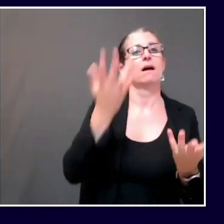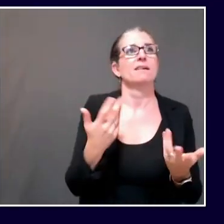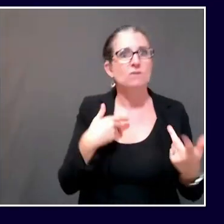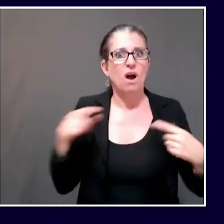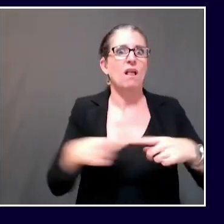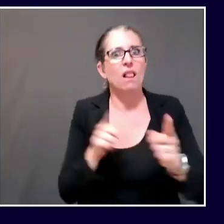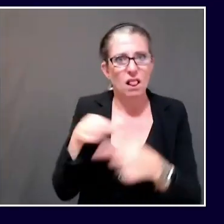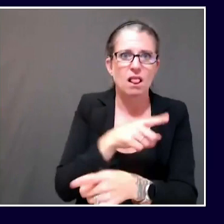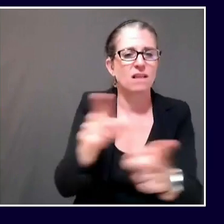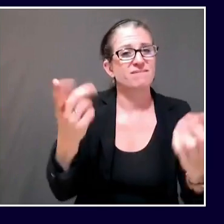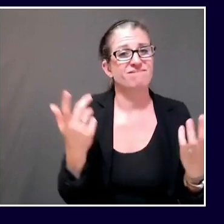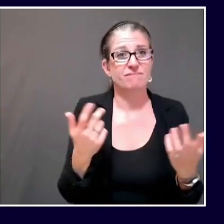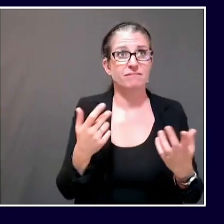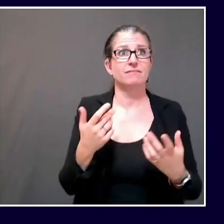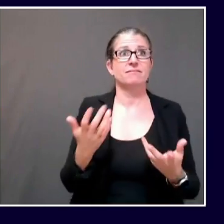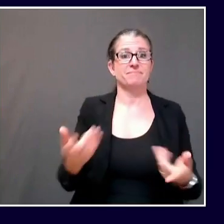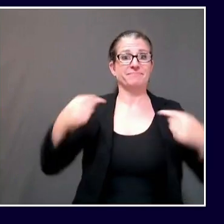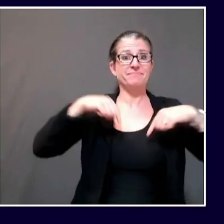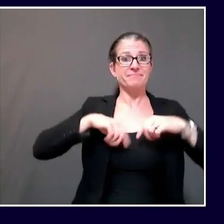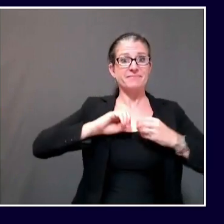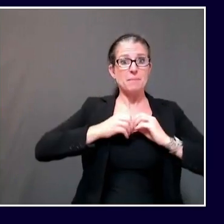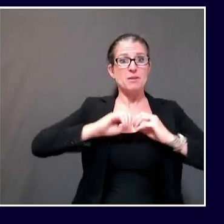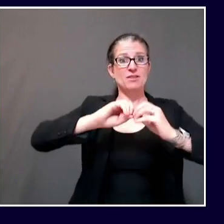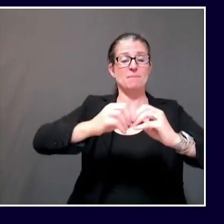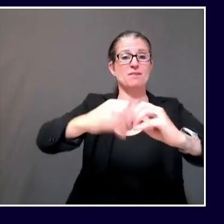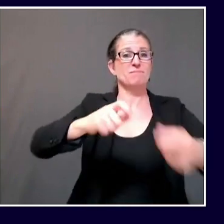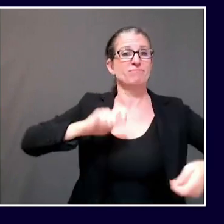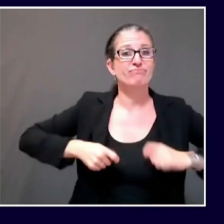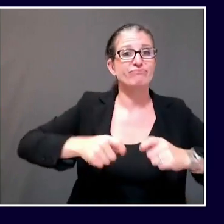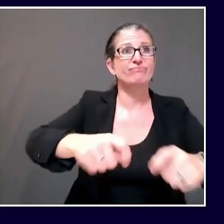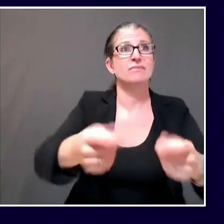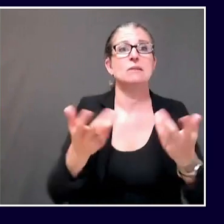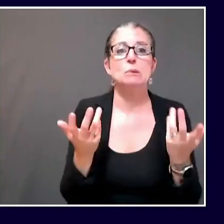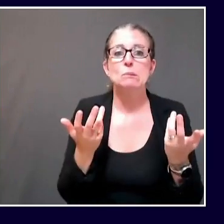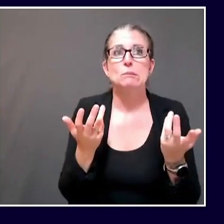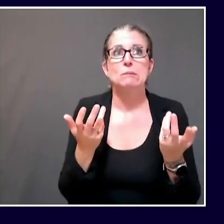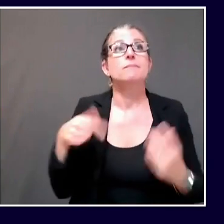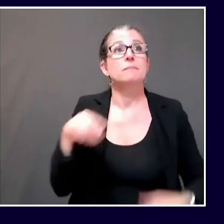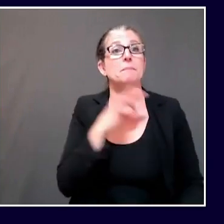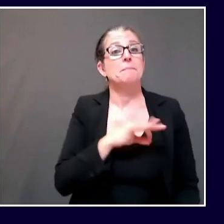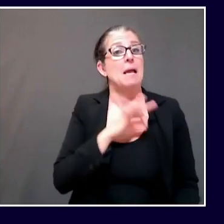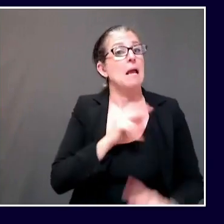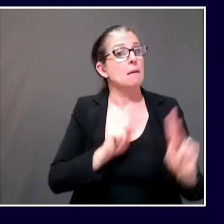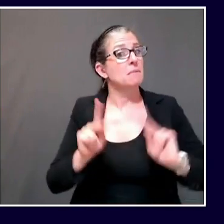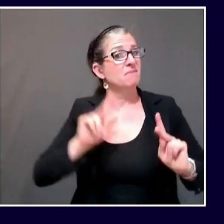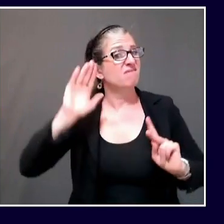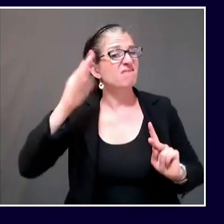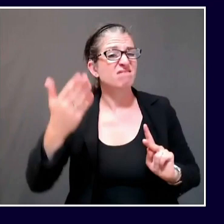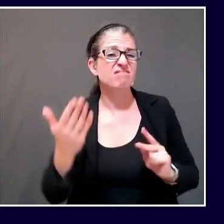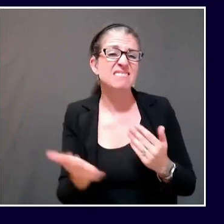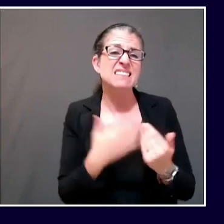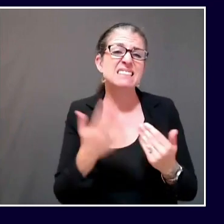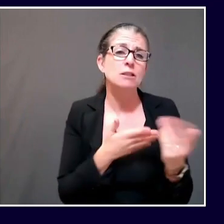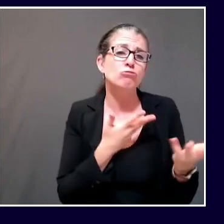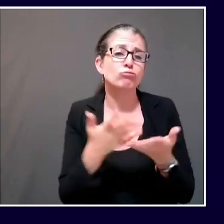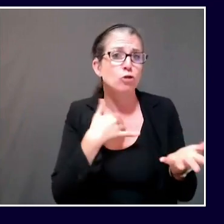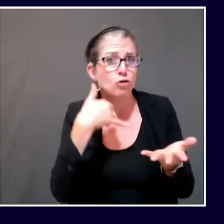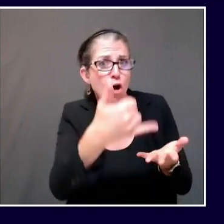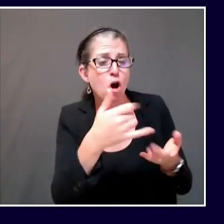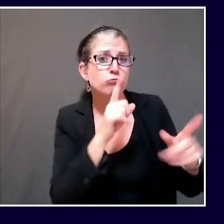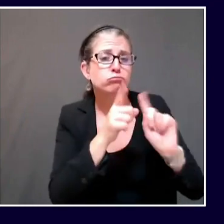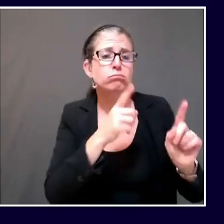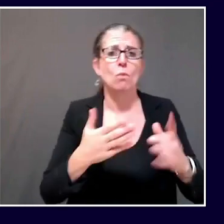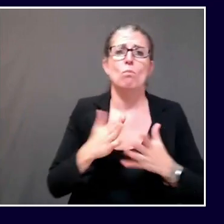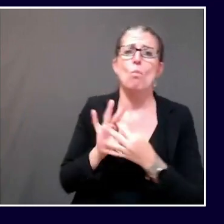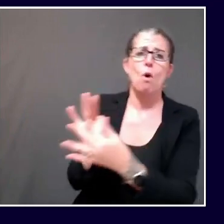CDC among Maine people has been very high. That's a testament to folks in Maine wanting to work with us. But it's not something that